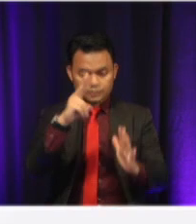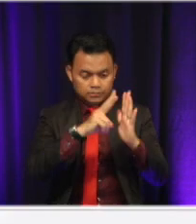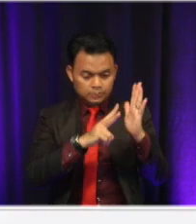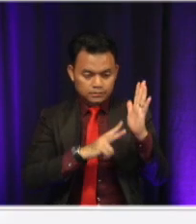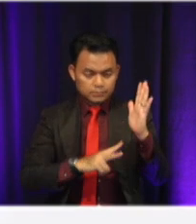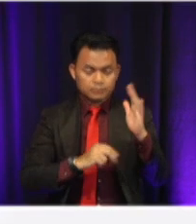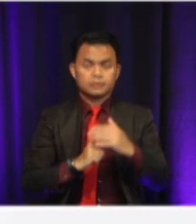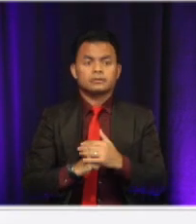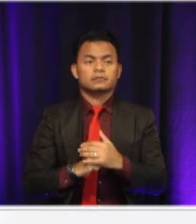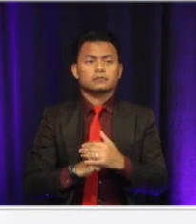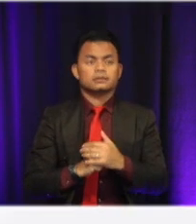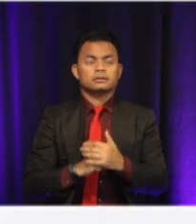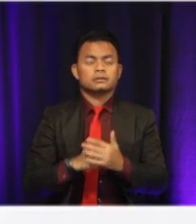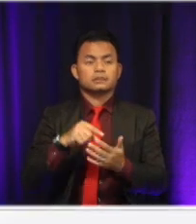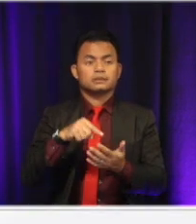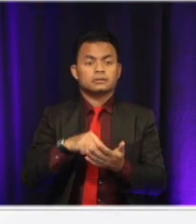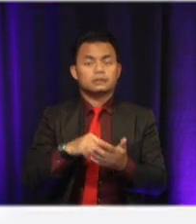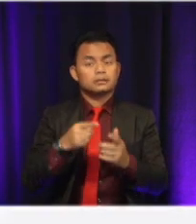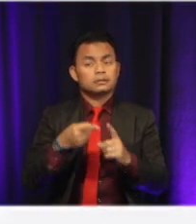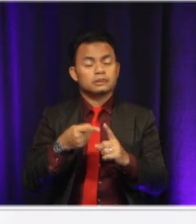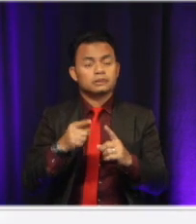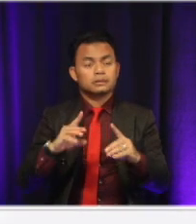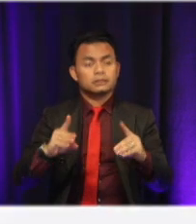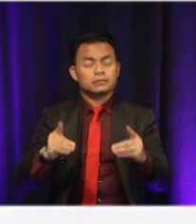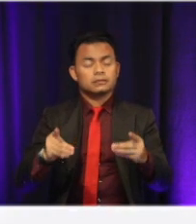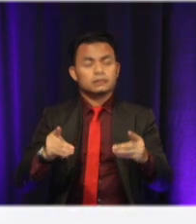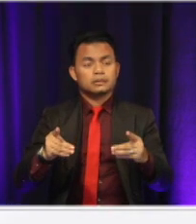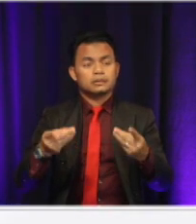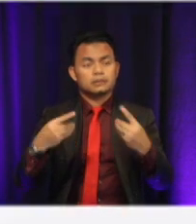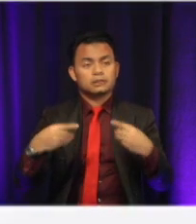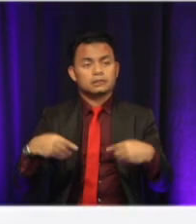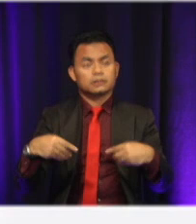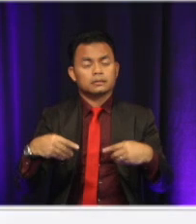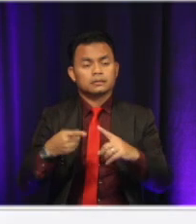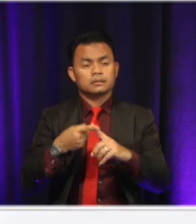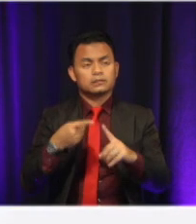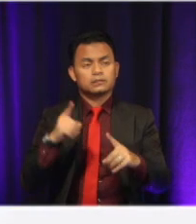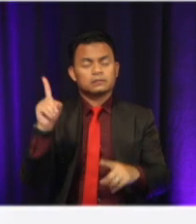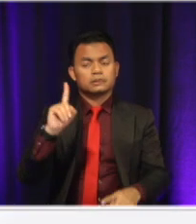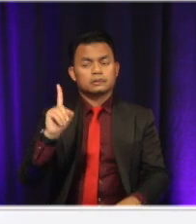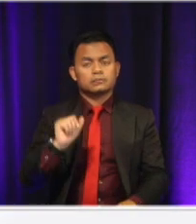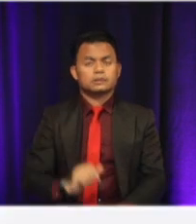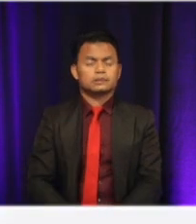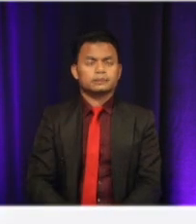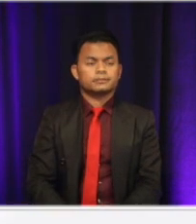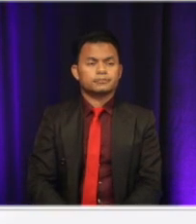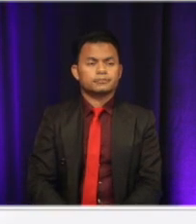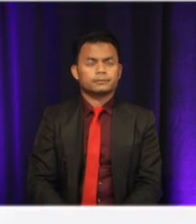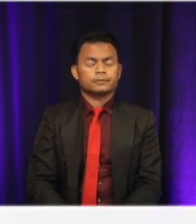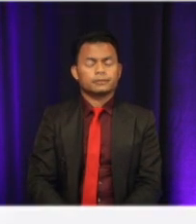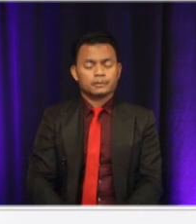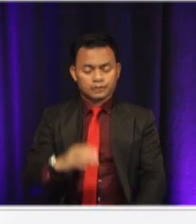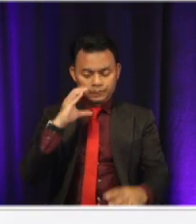family, you know that this comes from a conversation that Jantu and Dara had. They talk about what